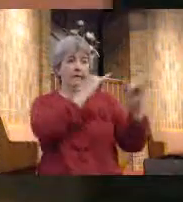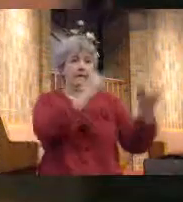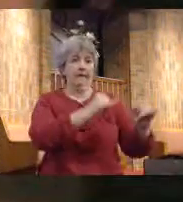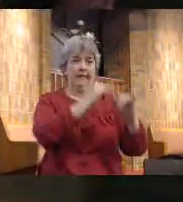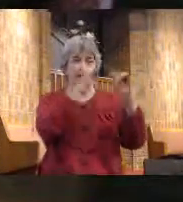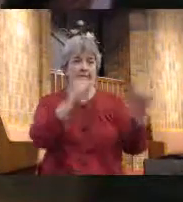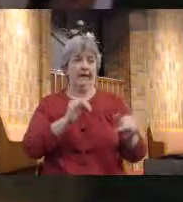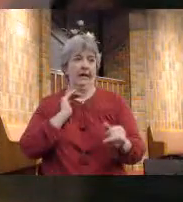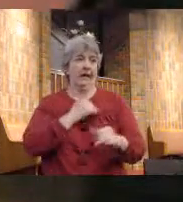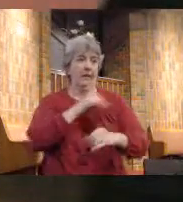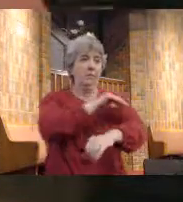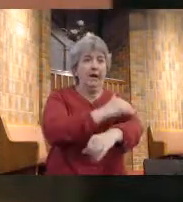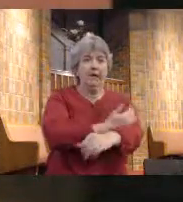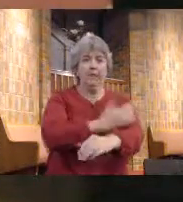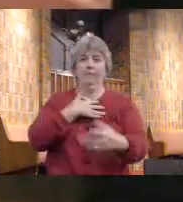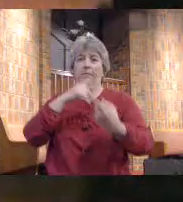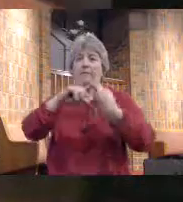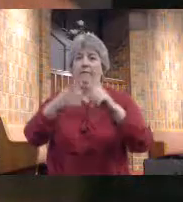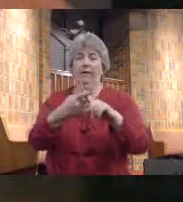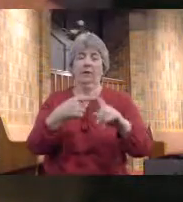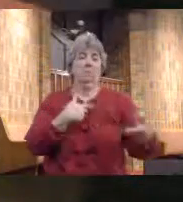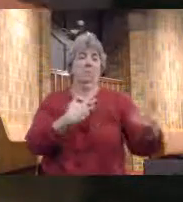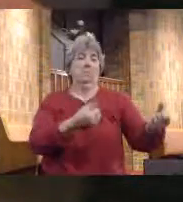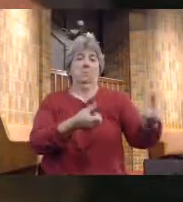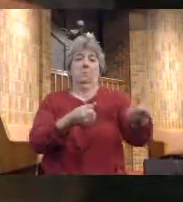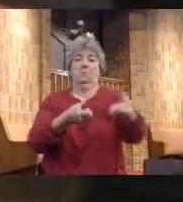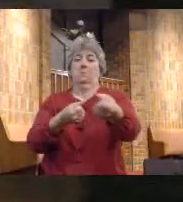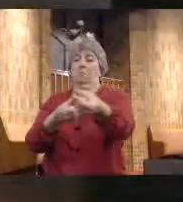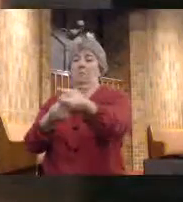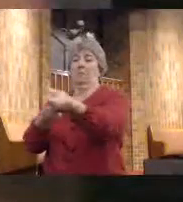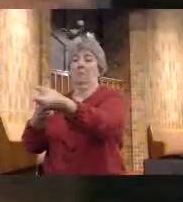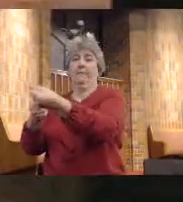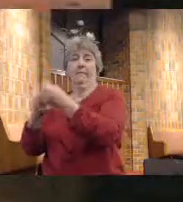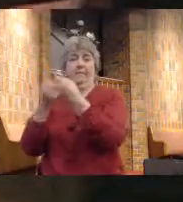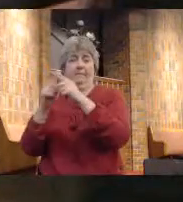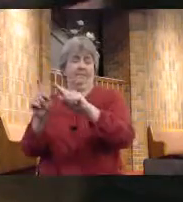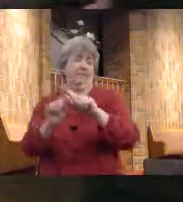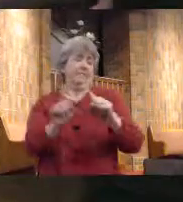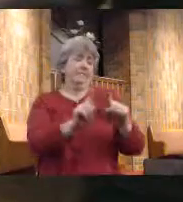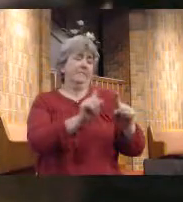or the God of our friends or others that we put our trust in our...